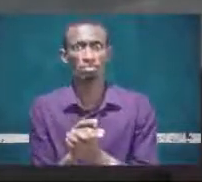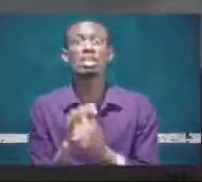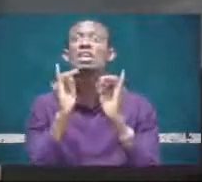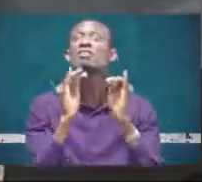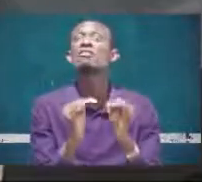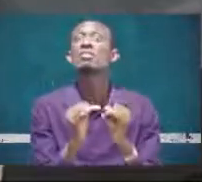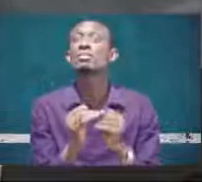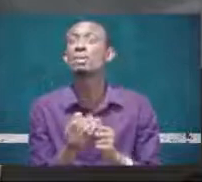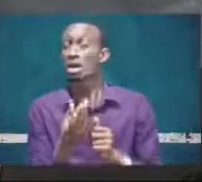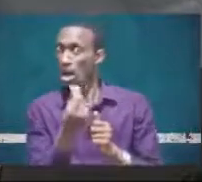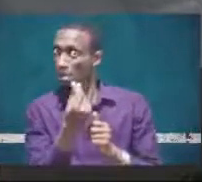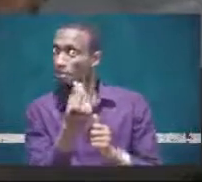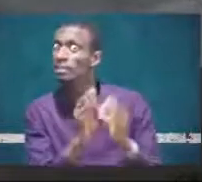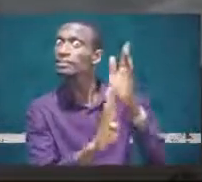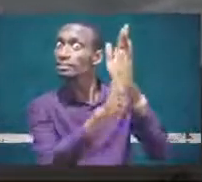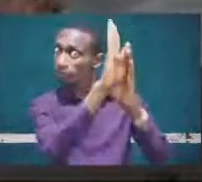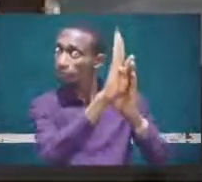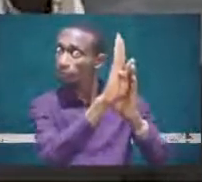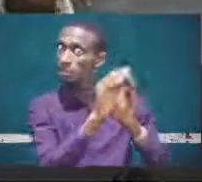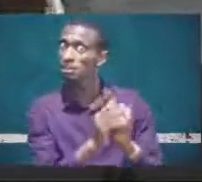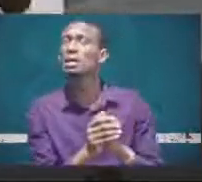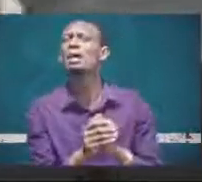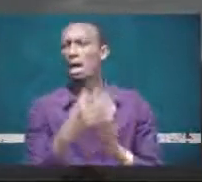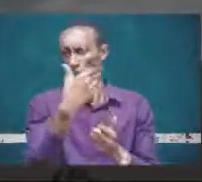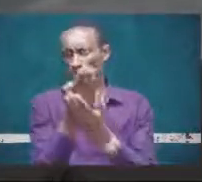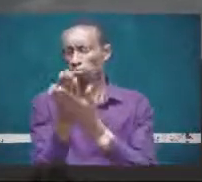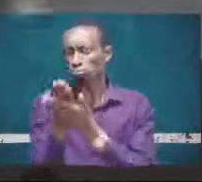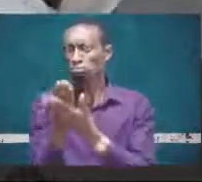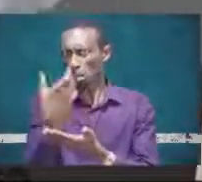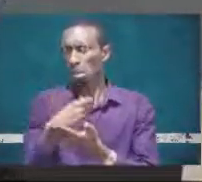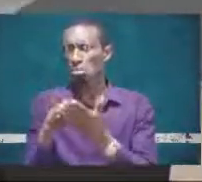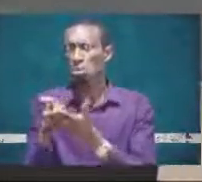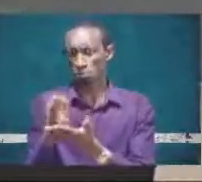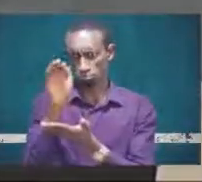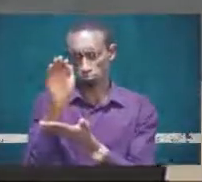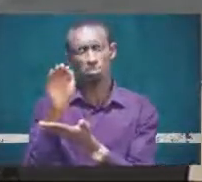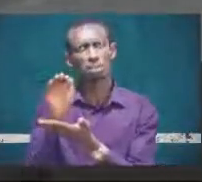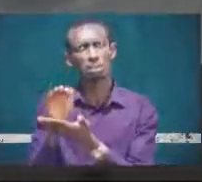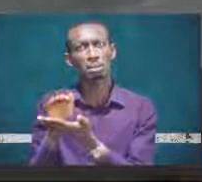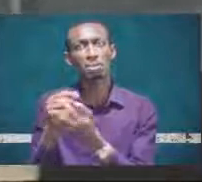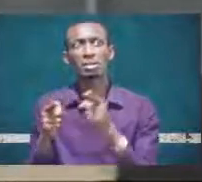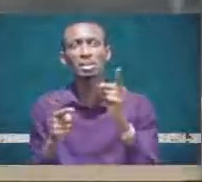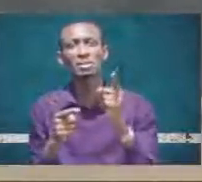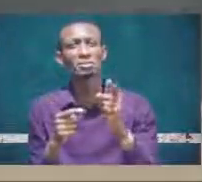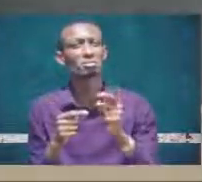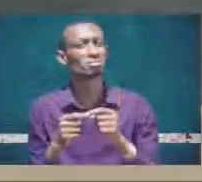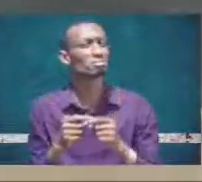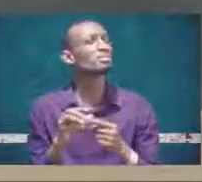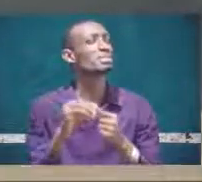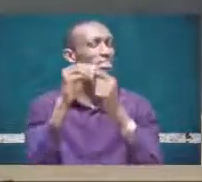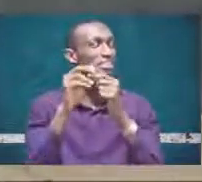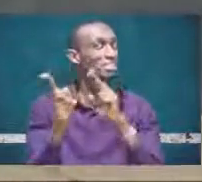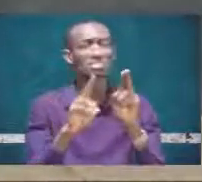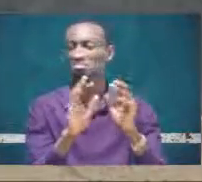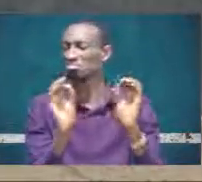price, with the law of demand at a higher price, we expect low quantity demanded. But in this case now, our case number 1, consumers are